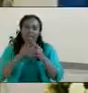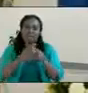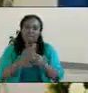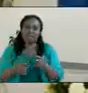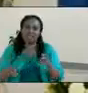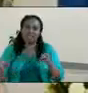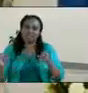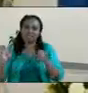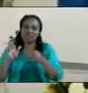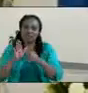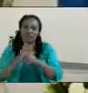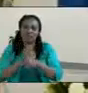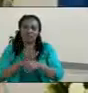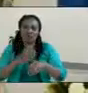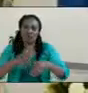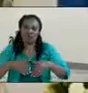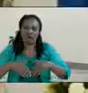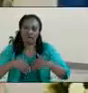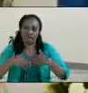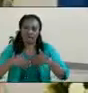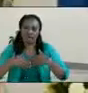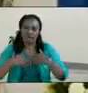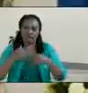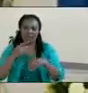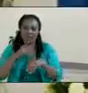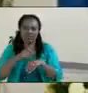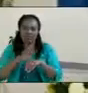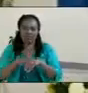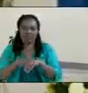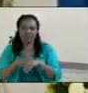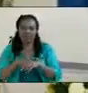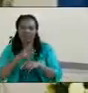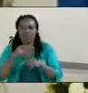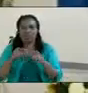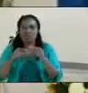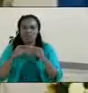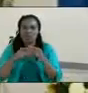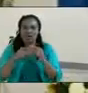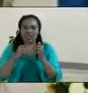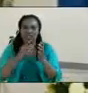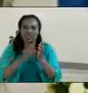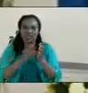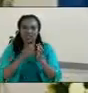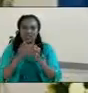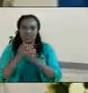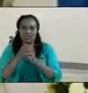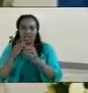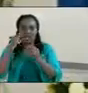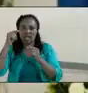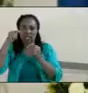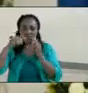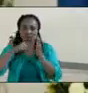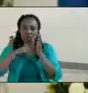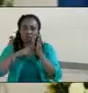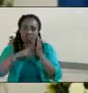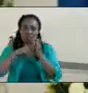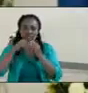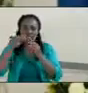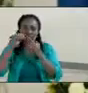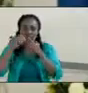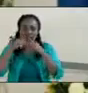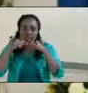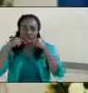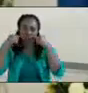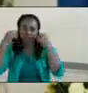moments roll, when Jesus shows his smiling face, there